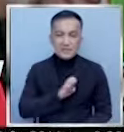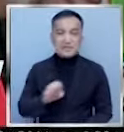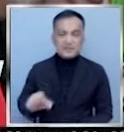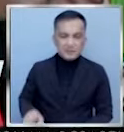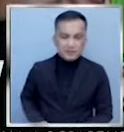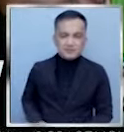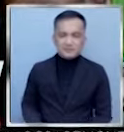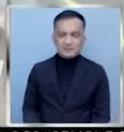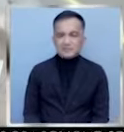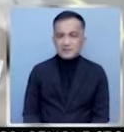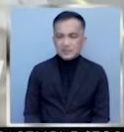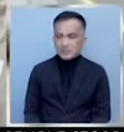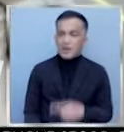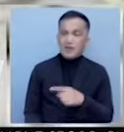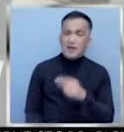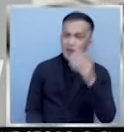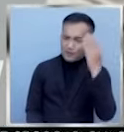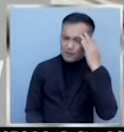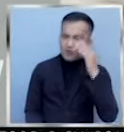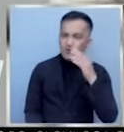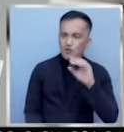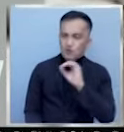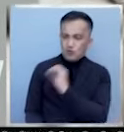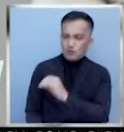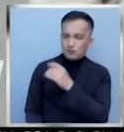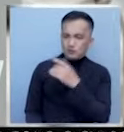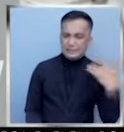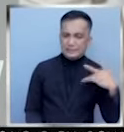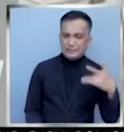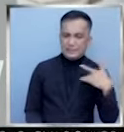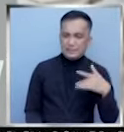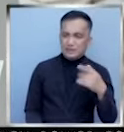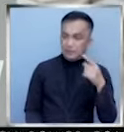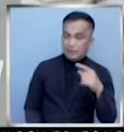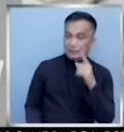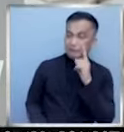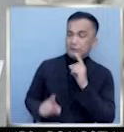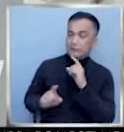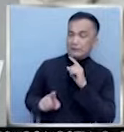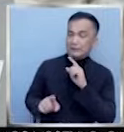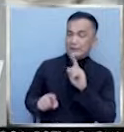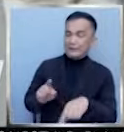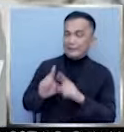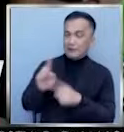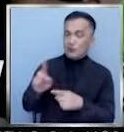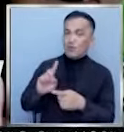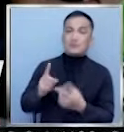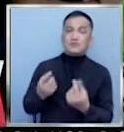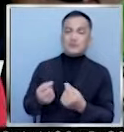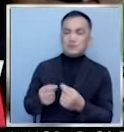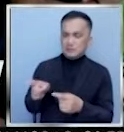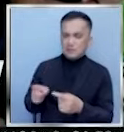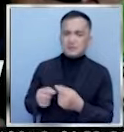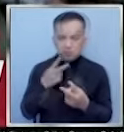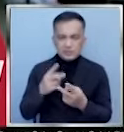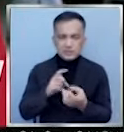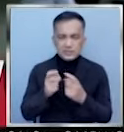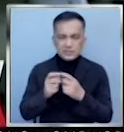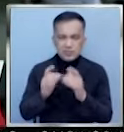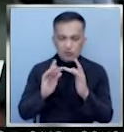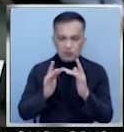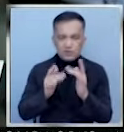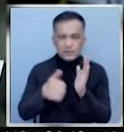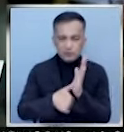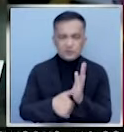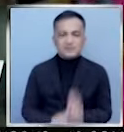have your own style. I can't tell you exactly what to do. But sabi ko, just be relaxed and meditate through prayers. I just